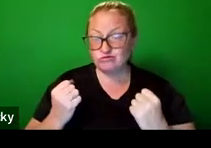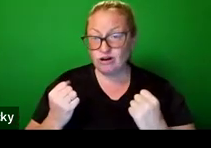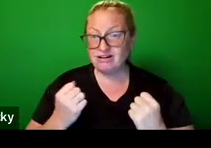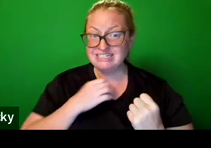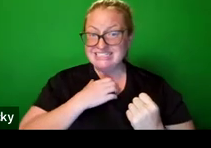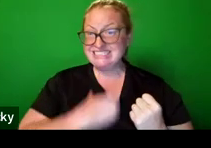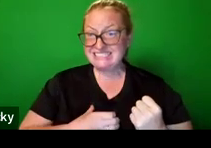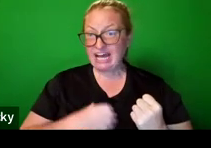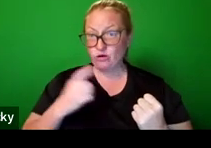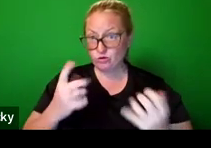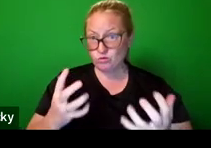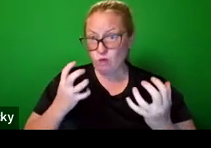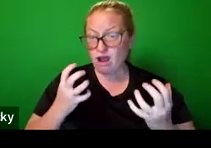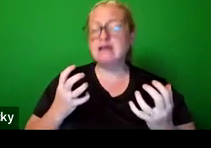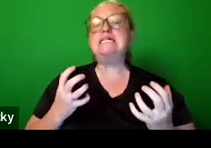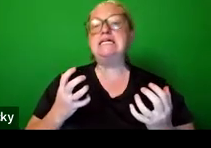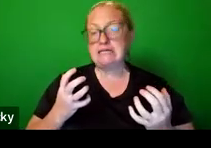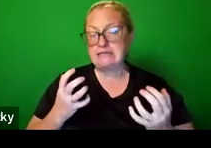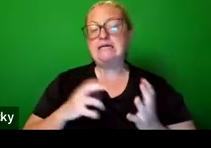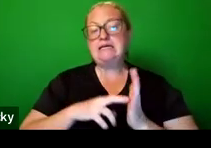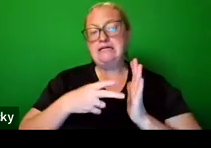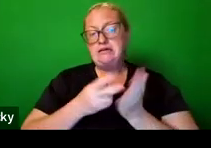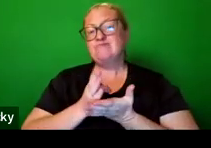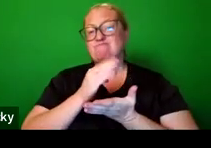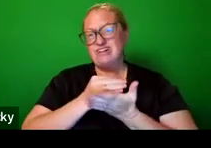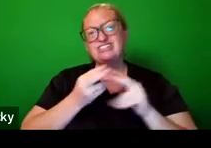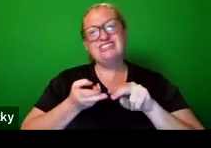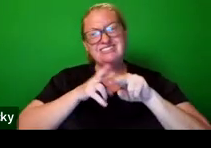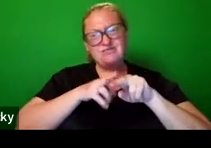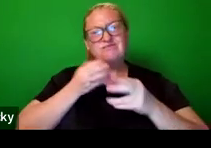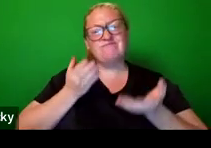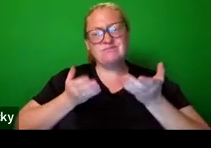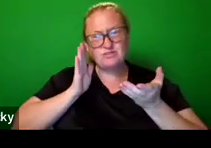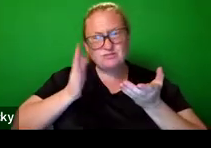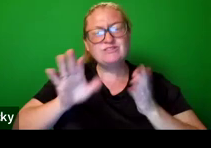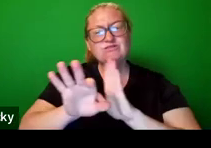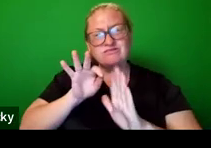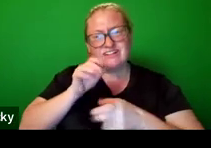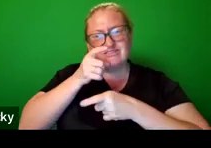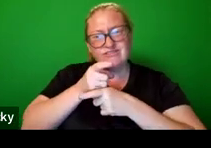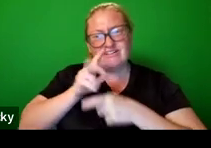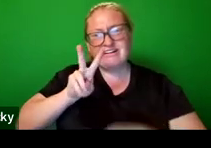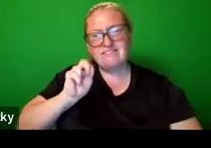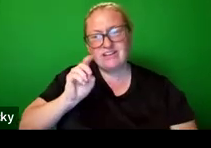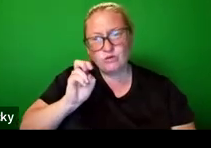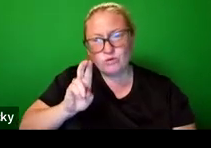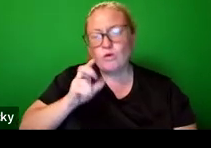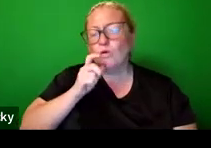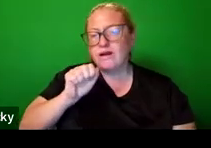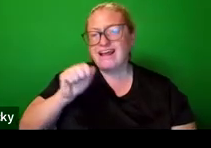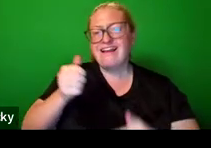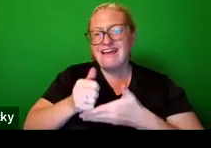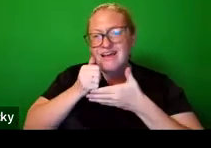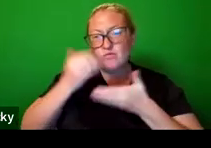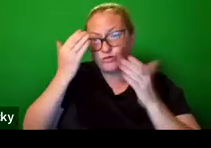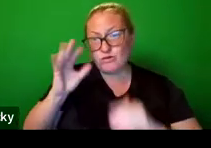it, we will need to probably increase the budget a little bit to find the right vendor that can help us. We don't know if